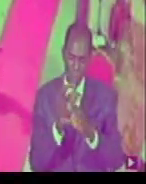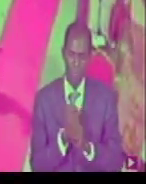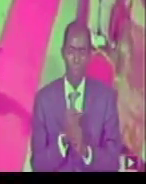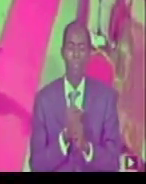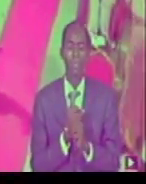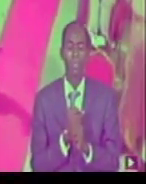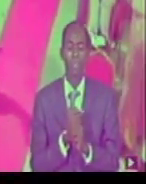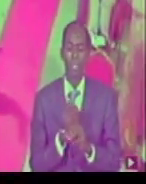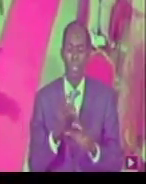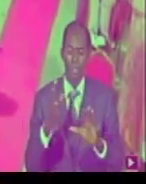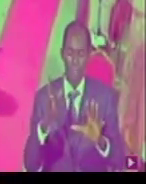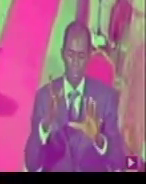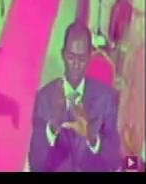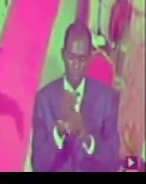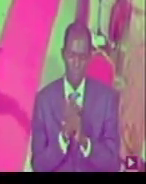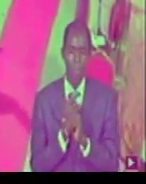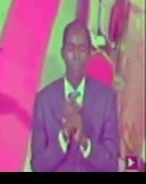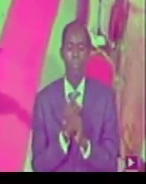Receive.